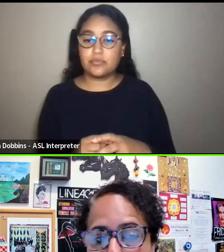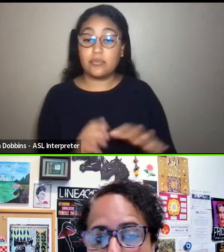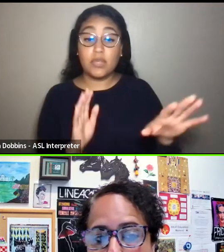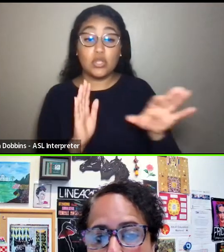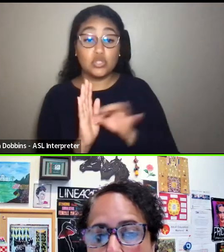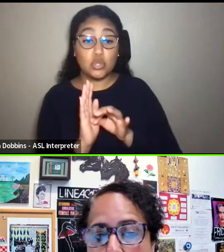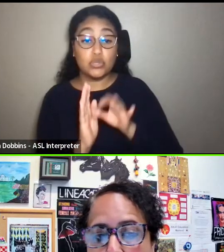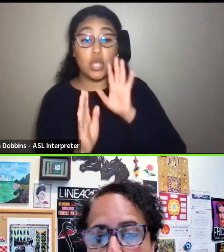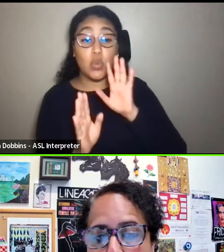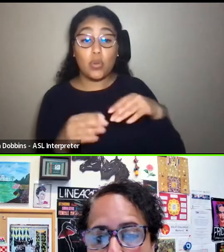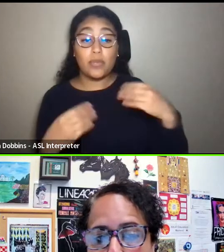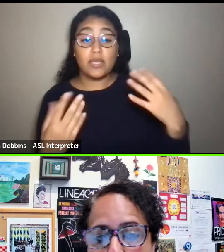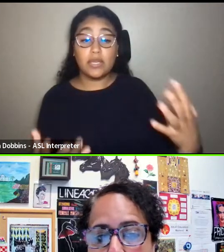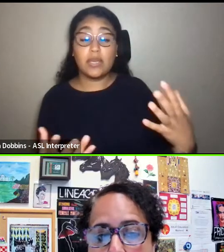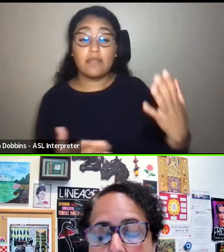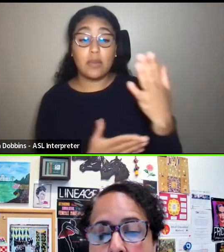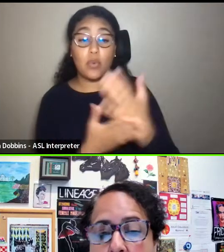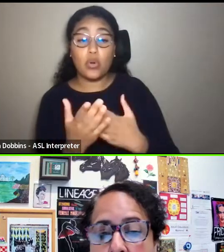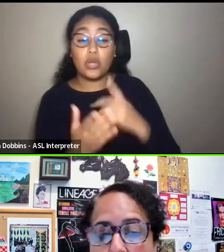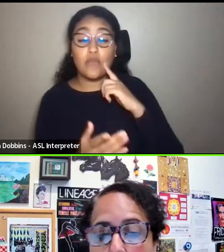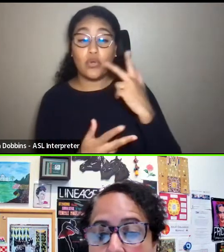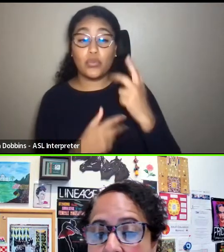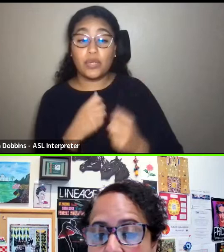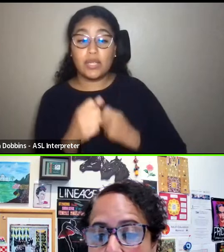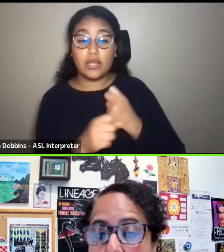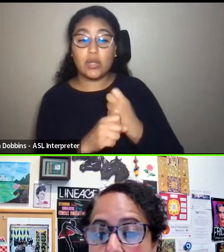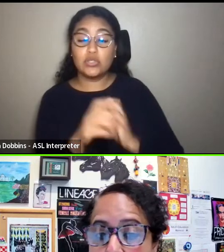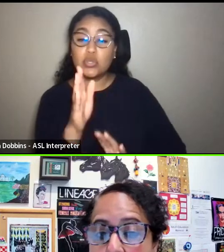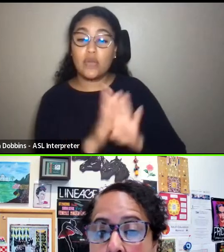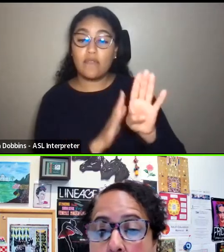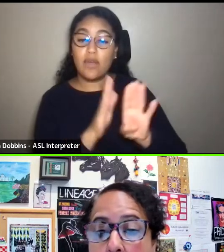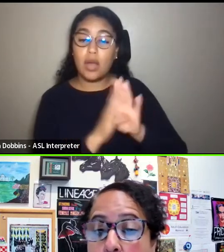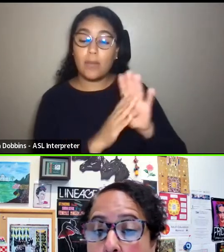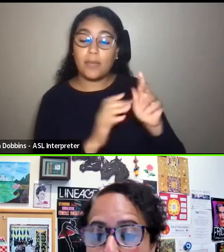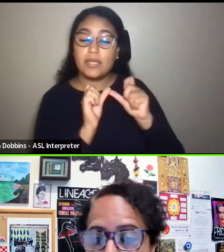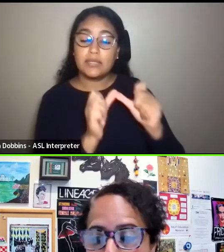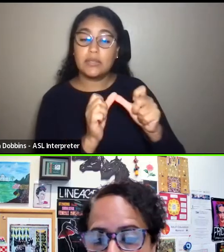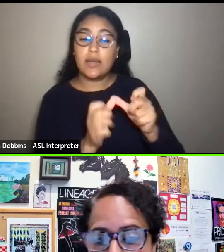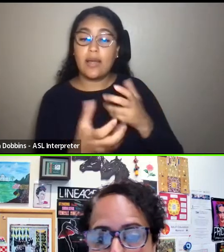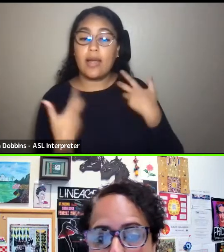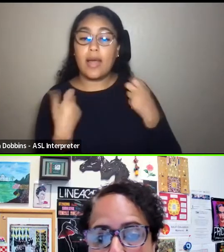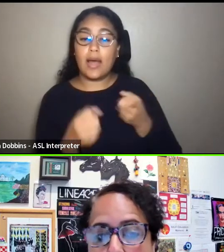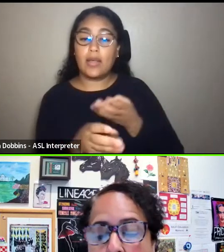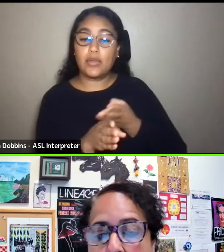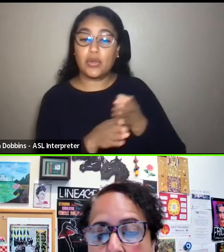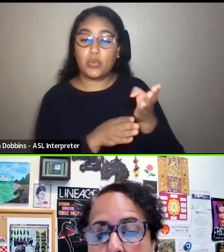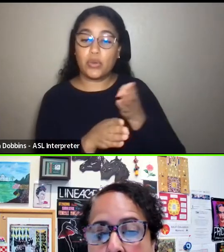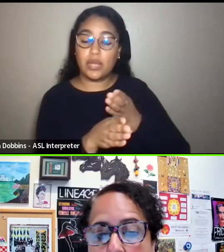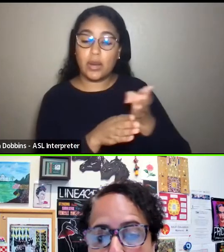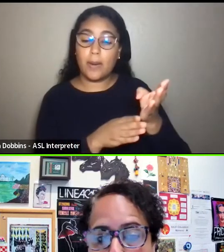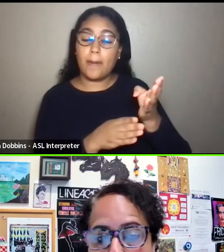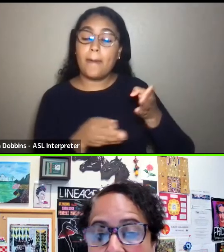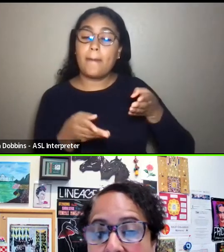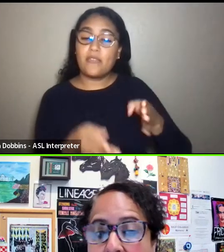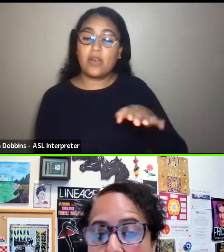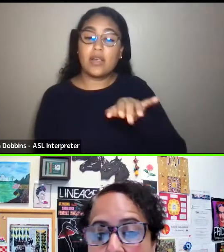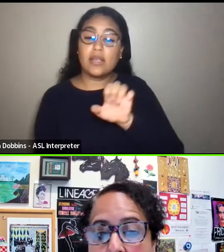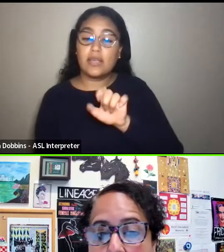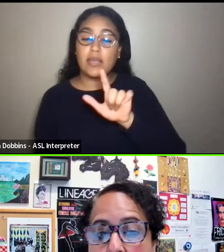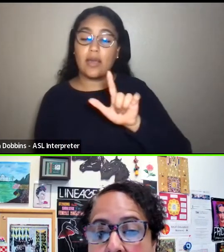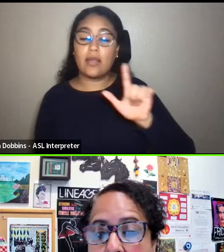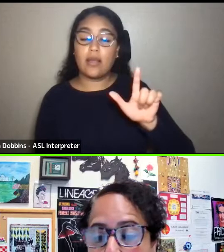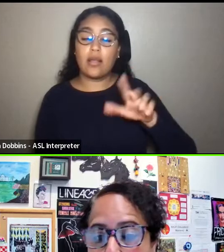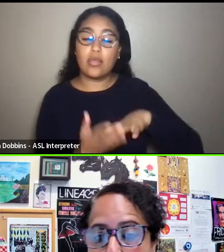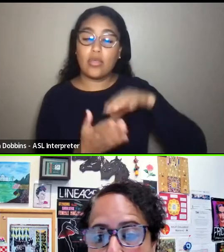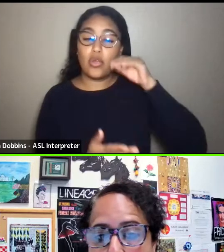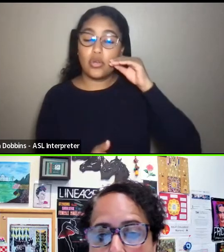a portion of the award over 3 years to develop and sustain healthcare career pathways for our ELL learners in